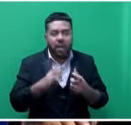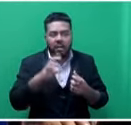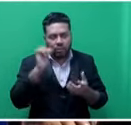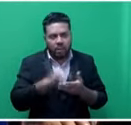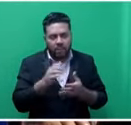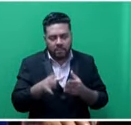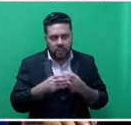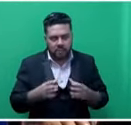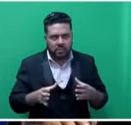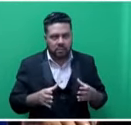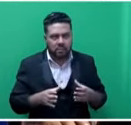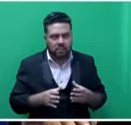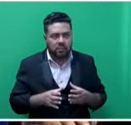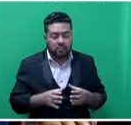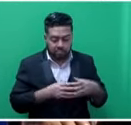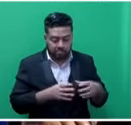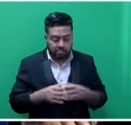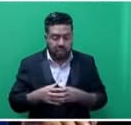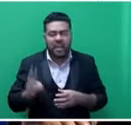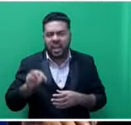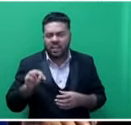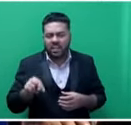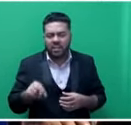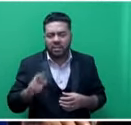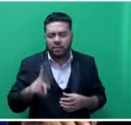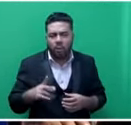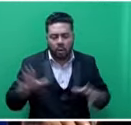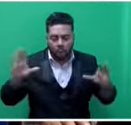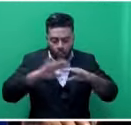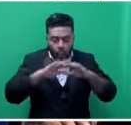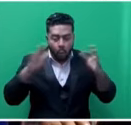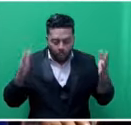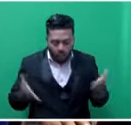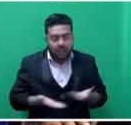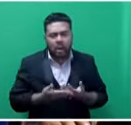redress. There is a need, Mr. Speaker, sir, for a holistic review.